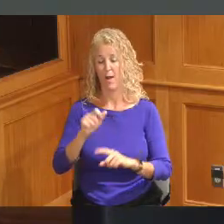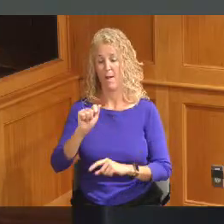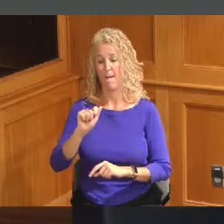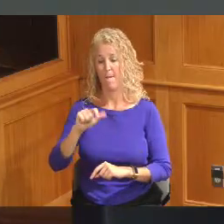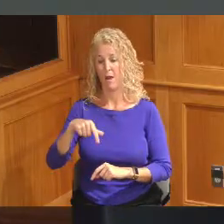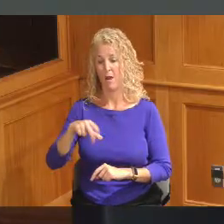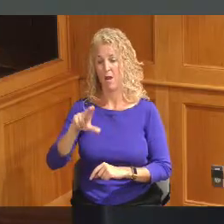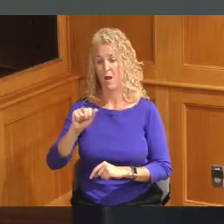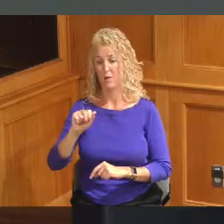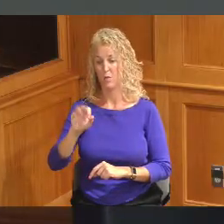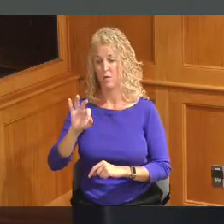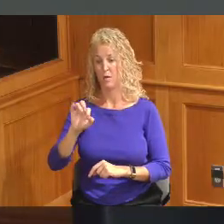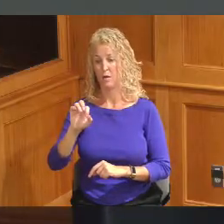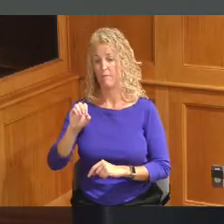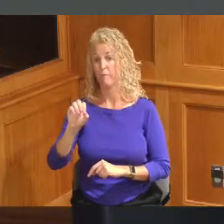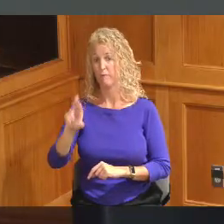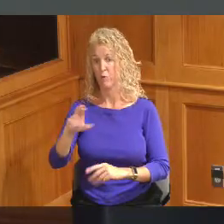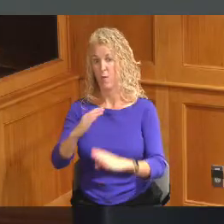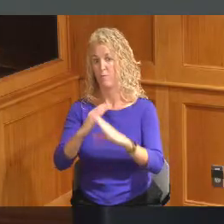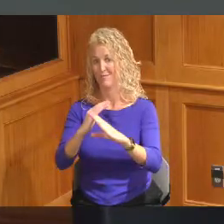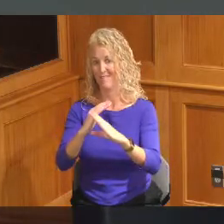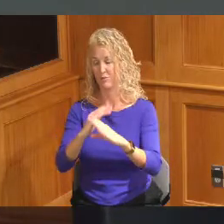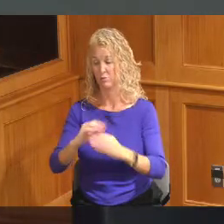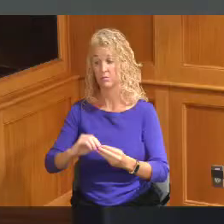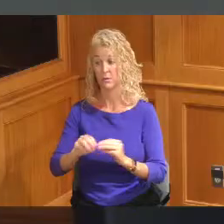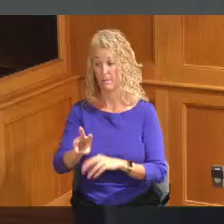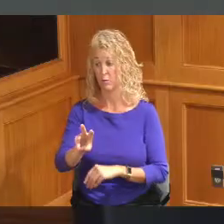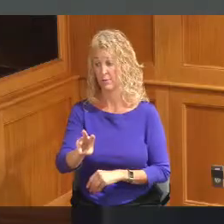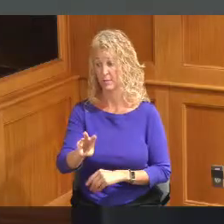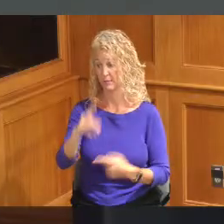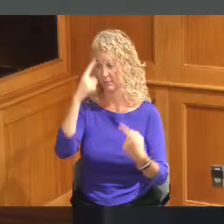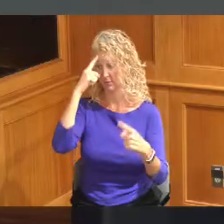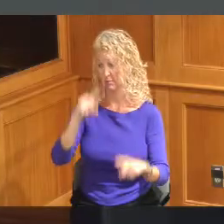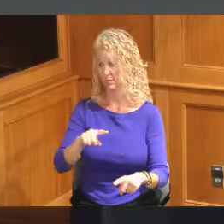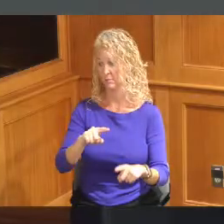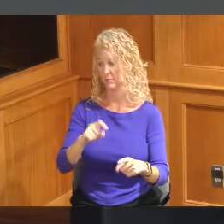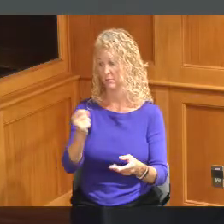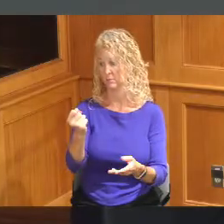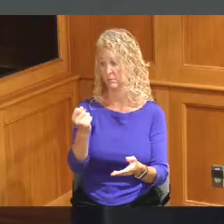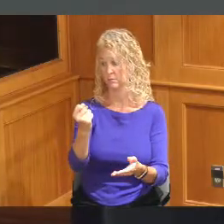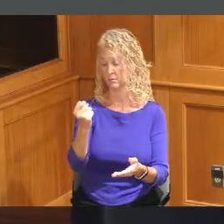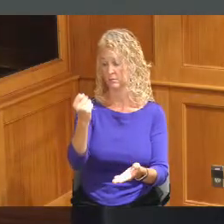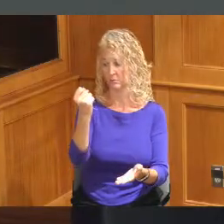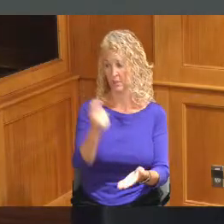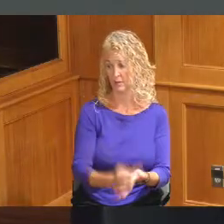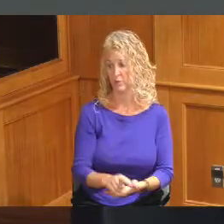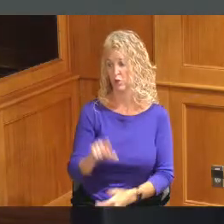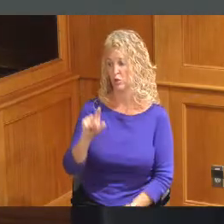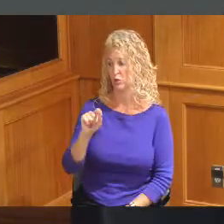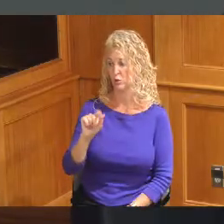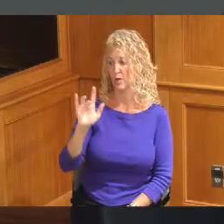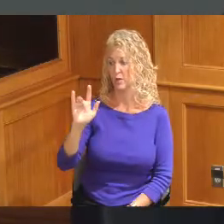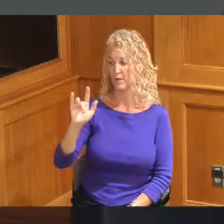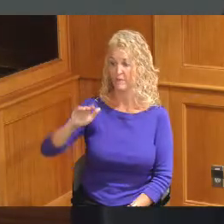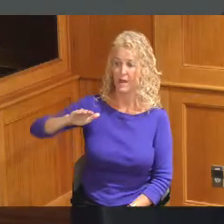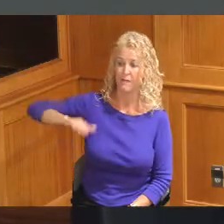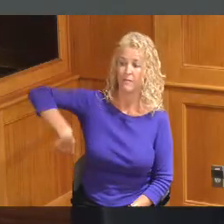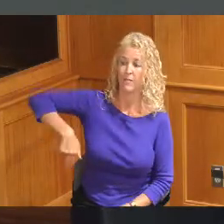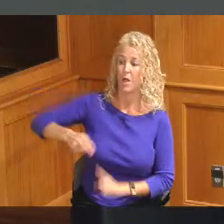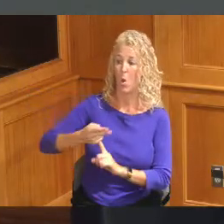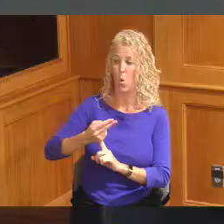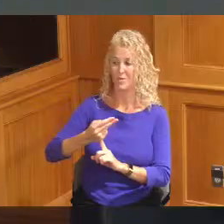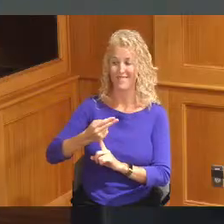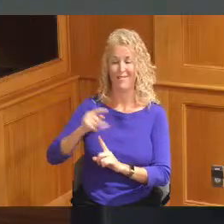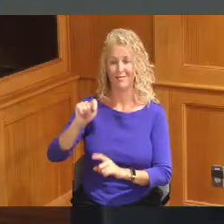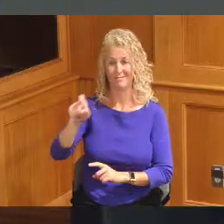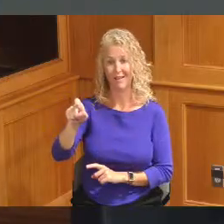Miami Conservancy District. Item number 6 is a resolution certifying 2025 delinquent lodging excise taxes.